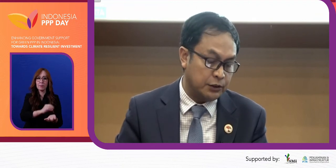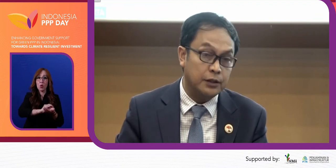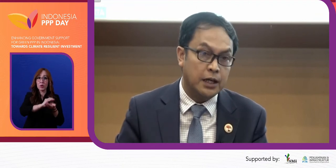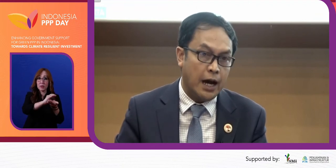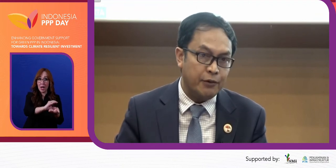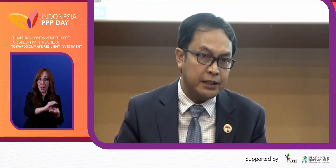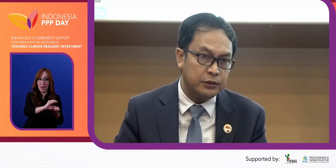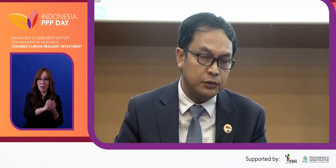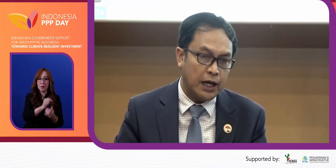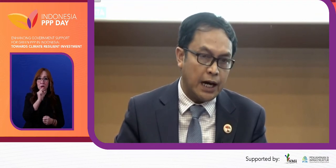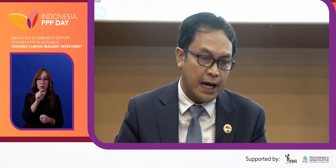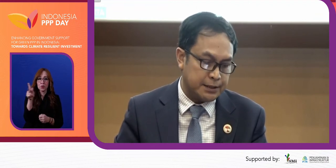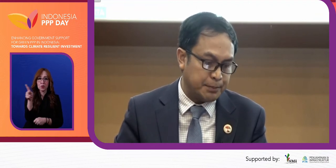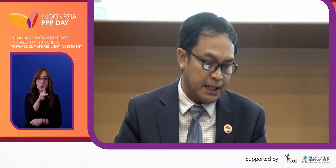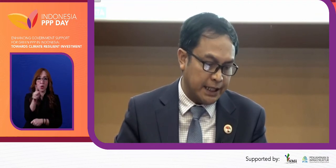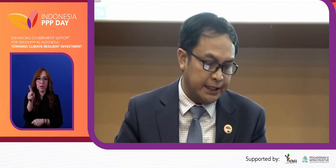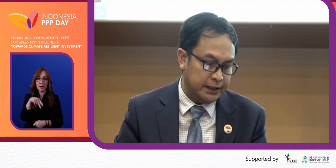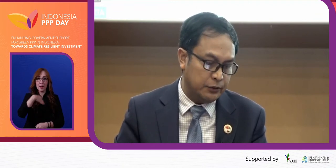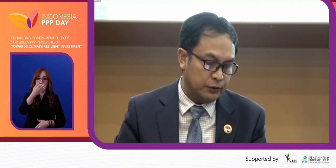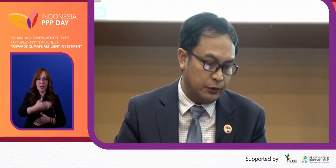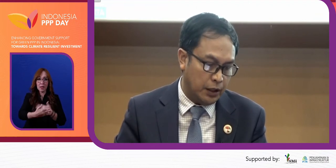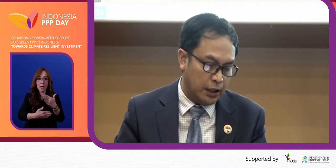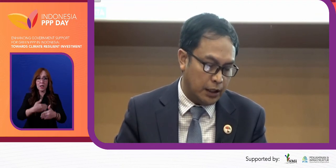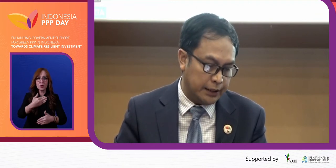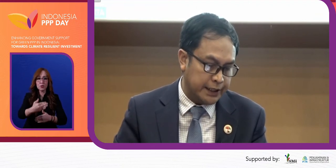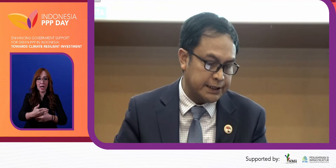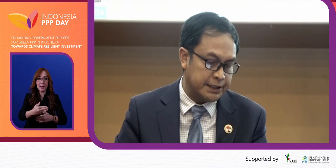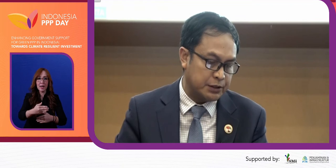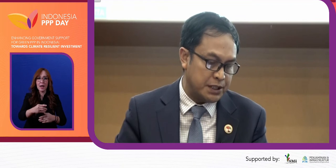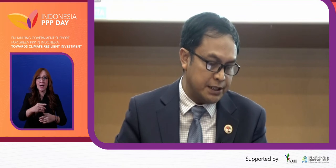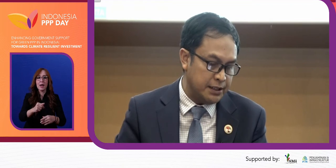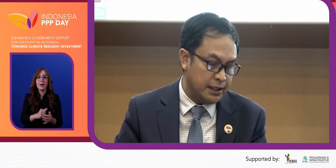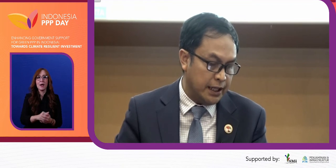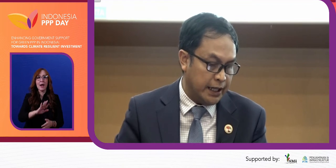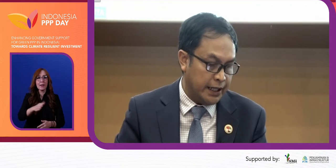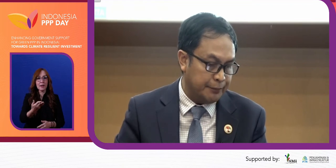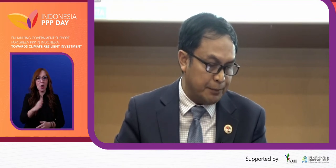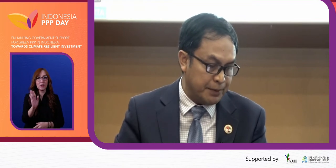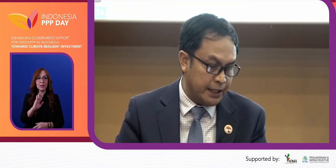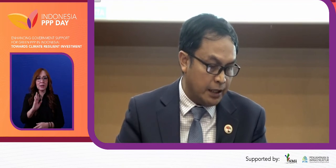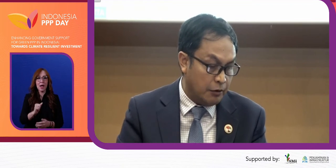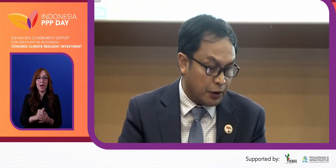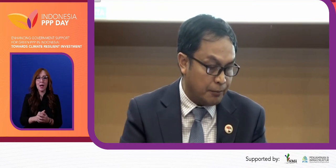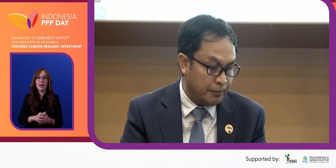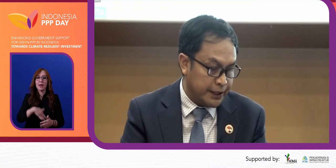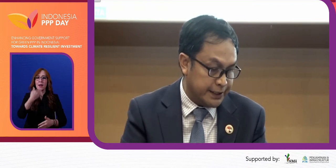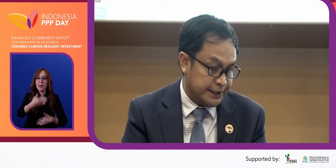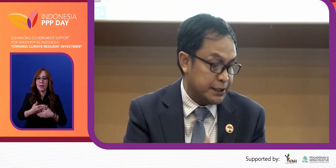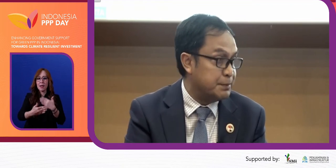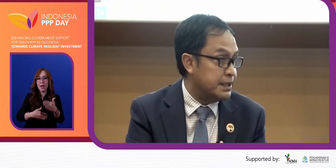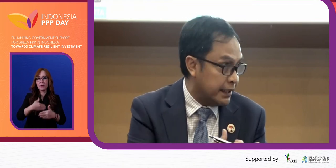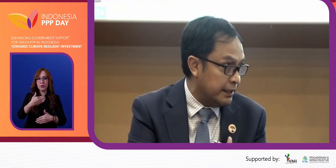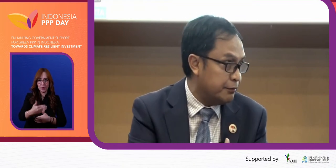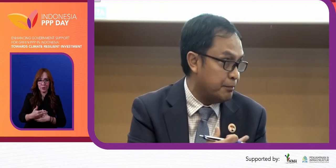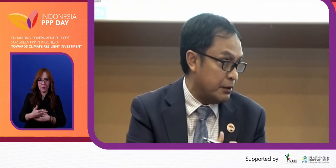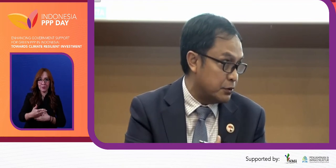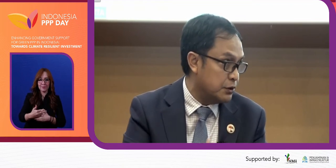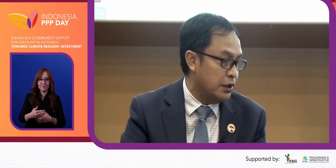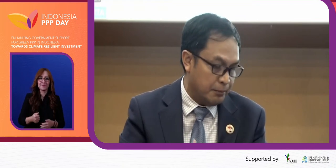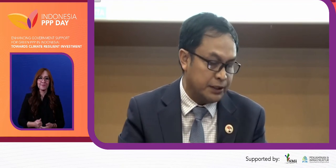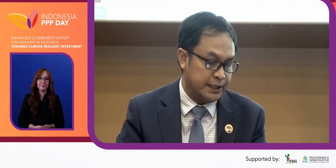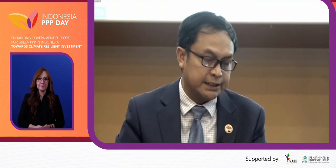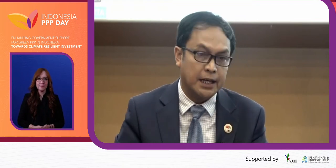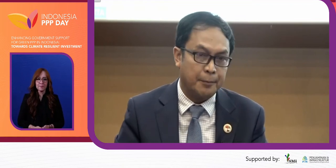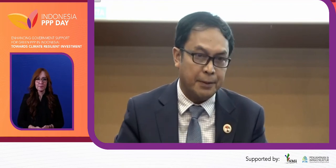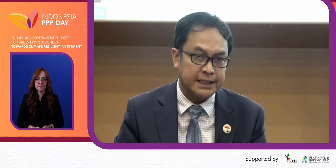and able Project so afraid to ask said to address this question and made from its special gift